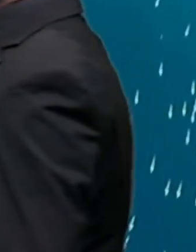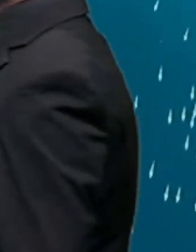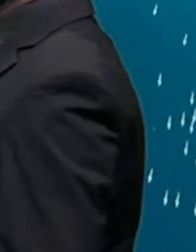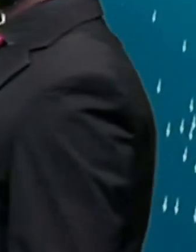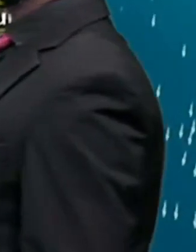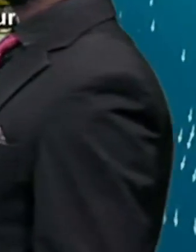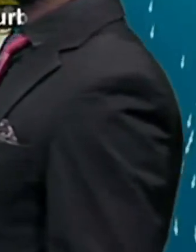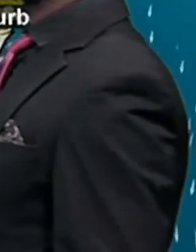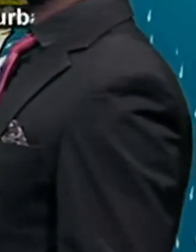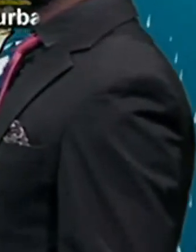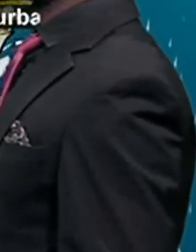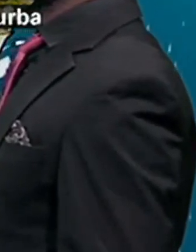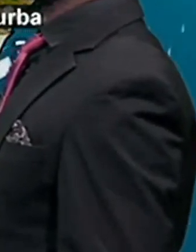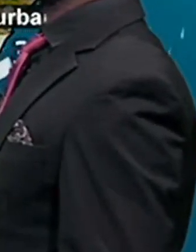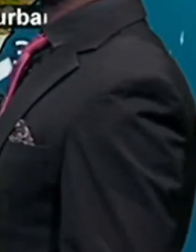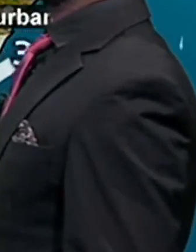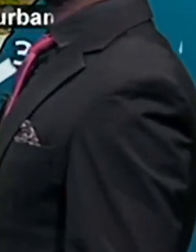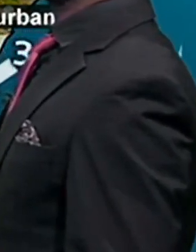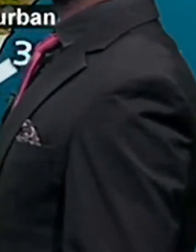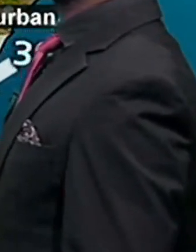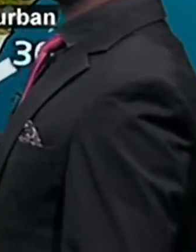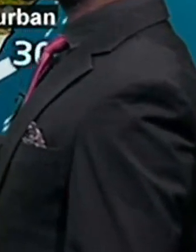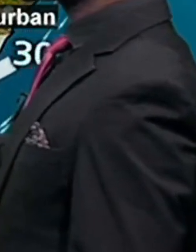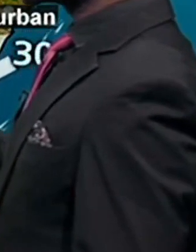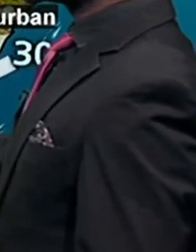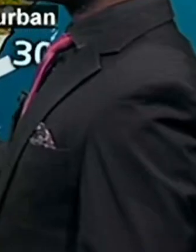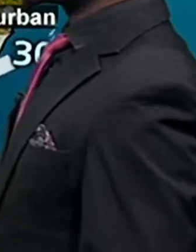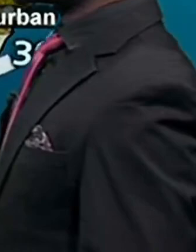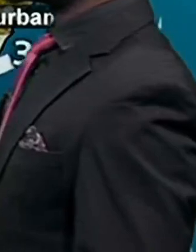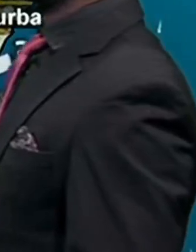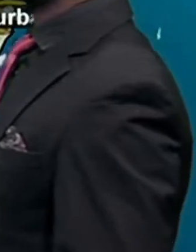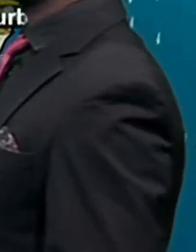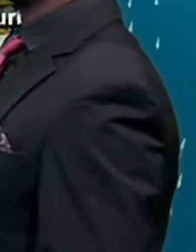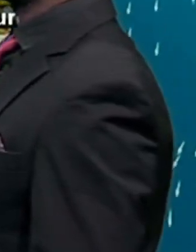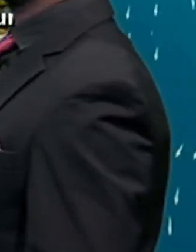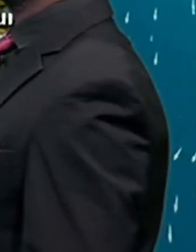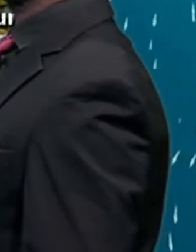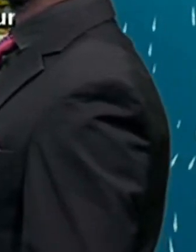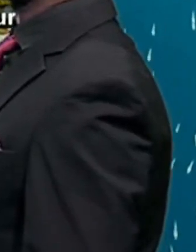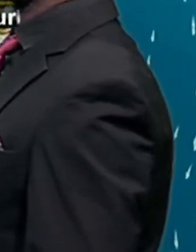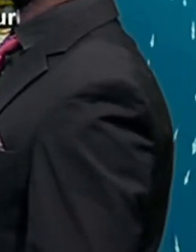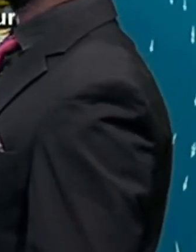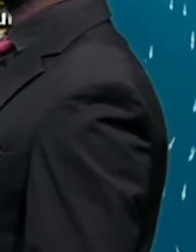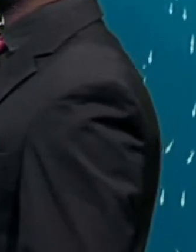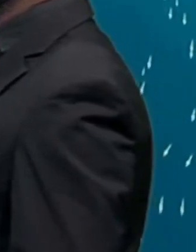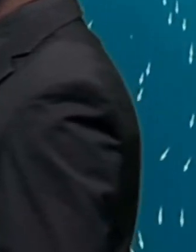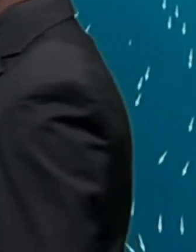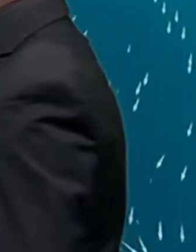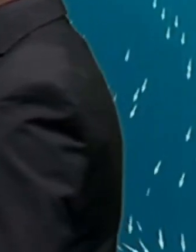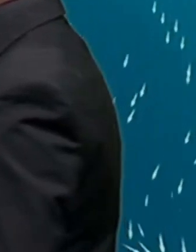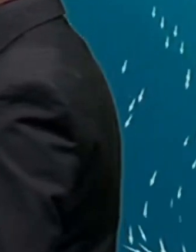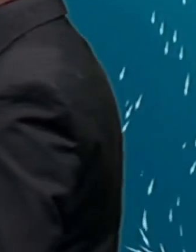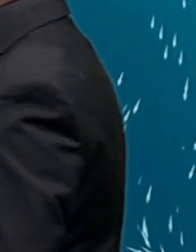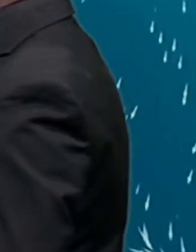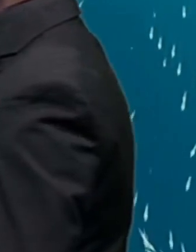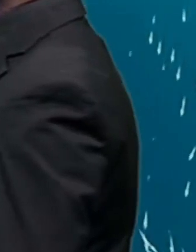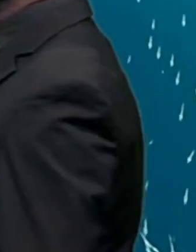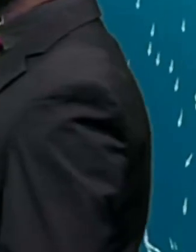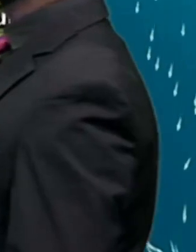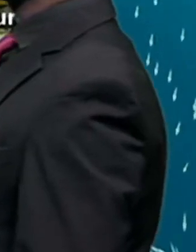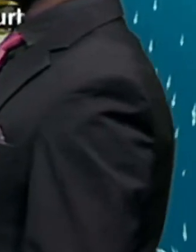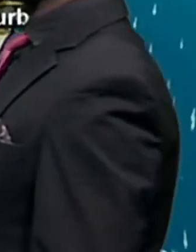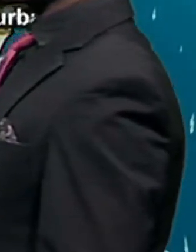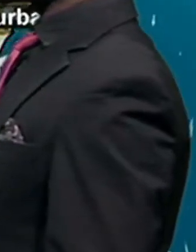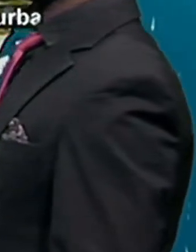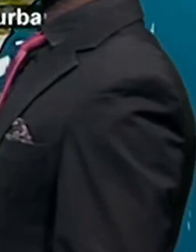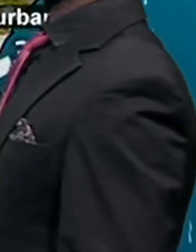mele letšatši la go sasa dipula tšeo di sa le gona ka diperesente tše 30 le diperesente tše 60 re lebetse yona go ka kwa go la Makhanda le dikarolo tša gona ka kwa go la East